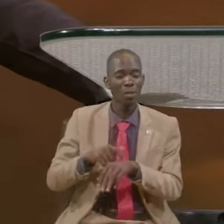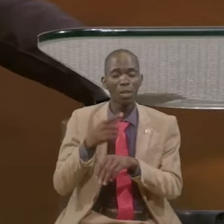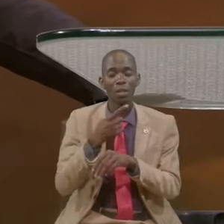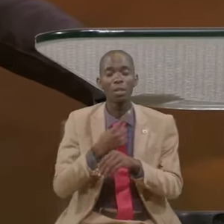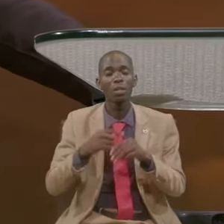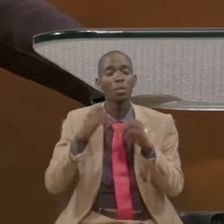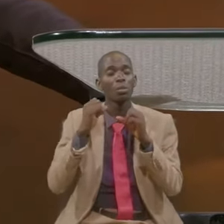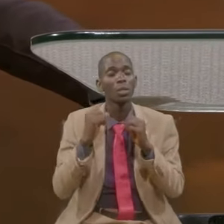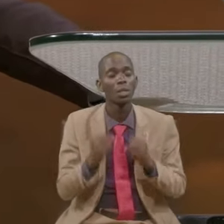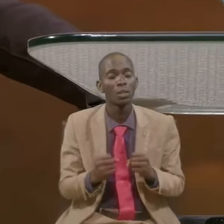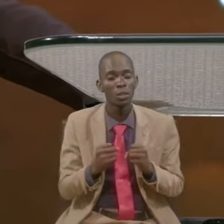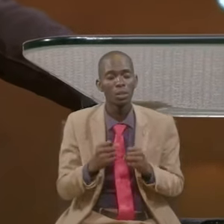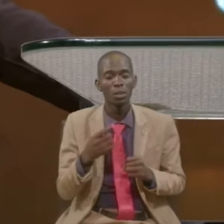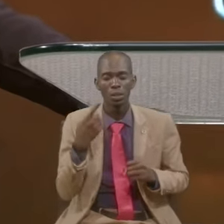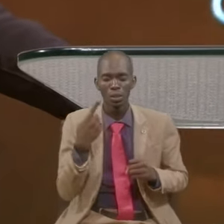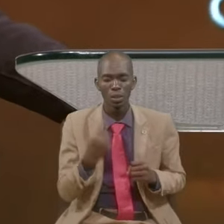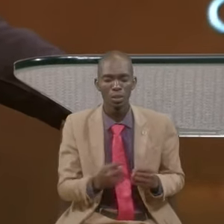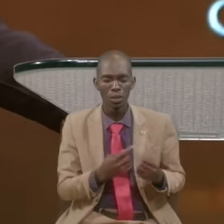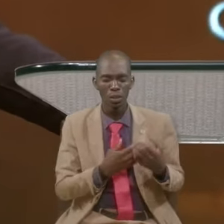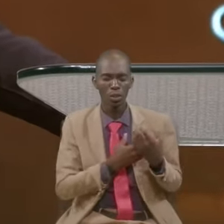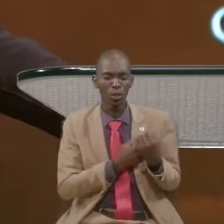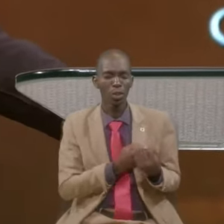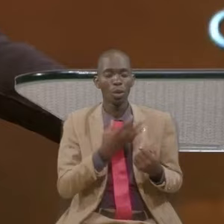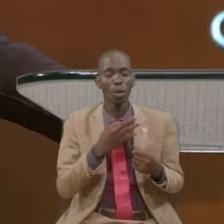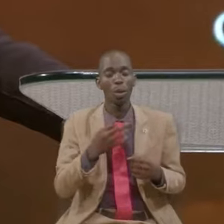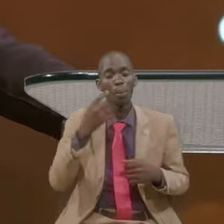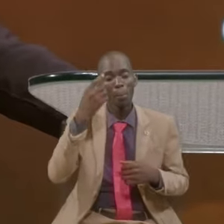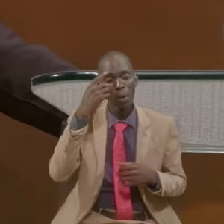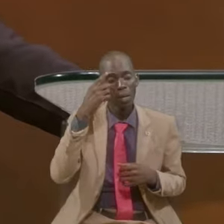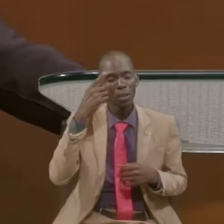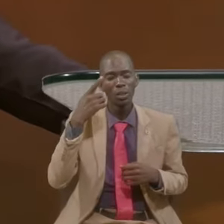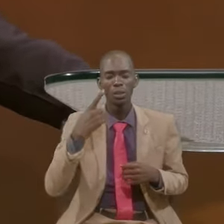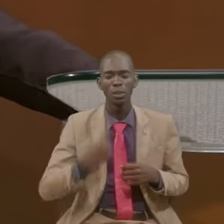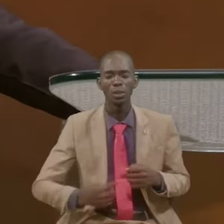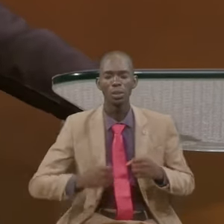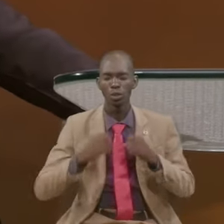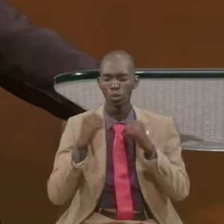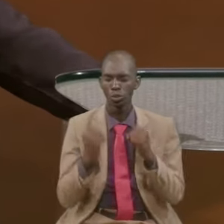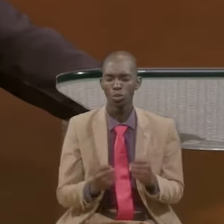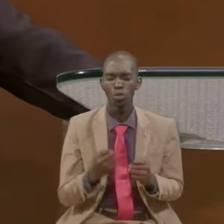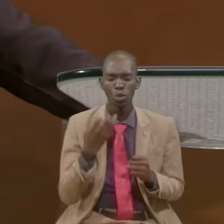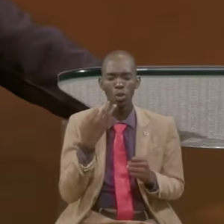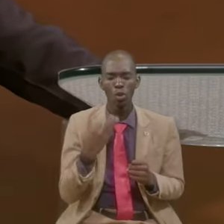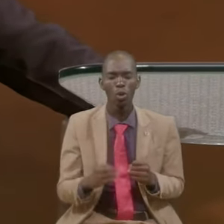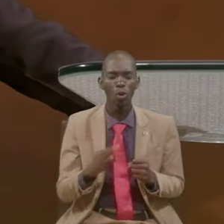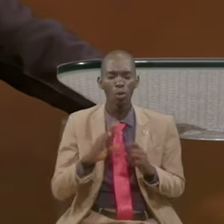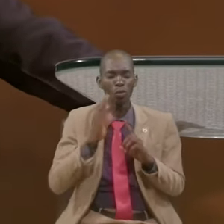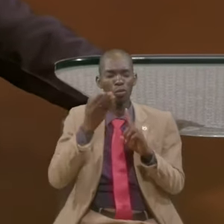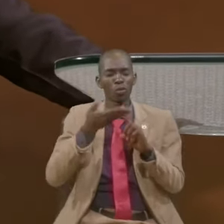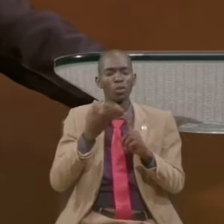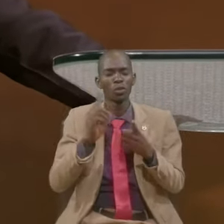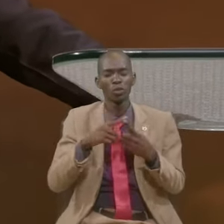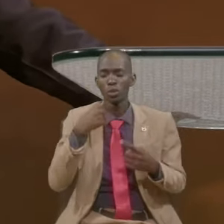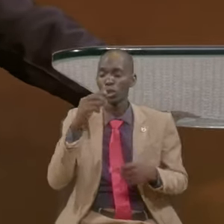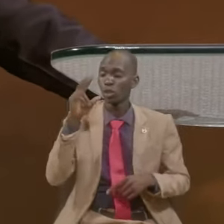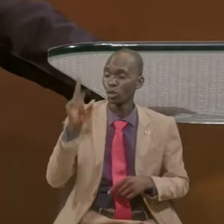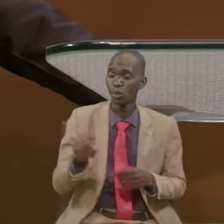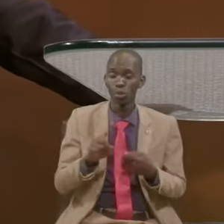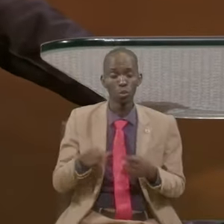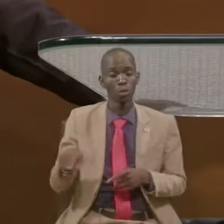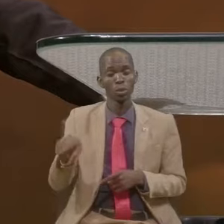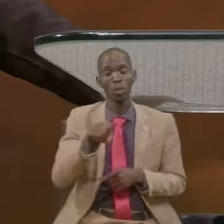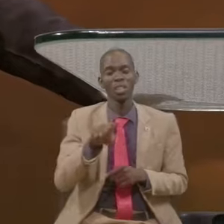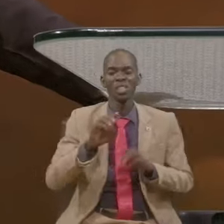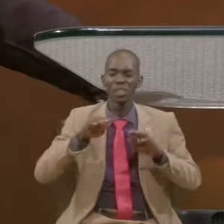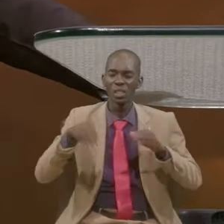power, the courage of mind, the backbone of conviction to say no to them, give